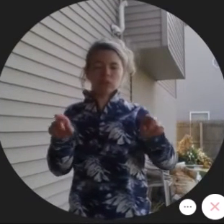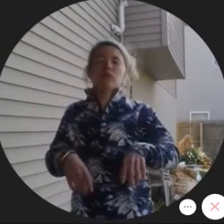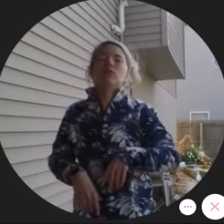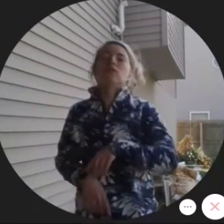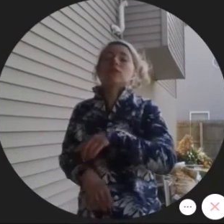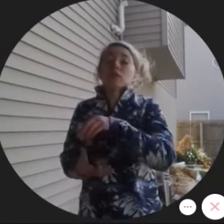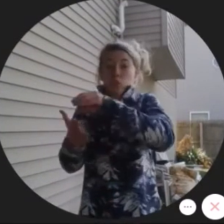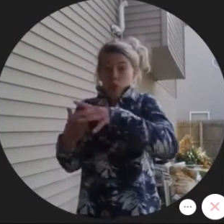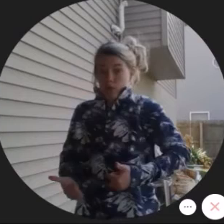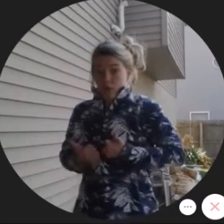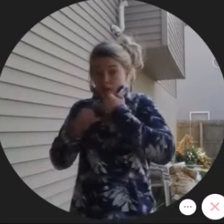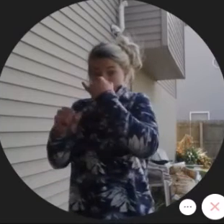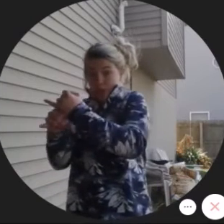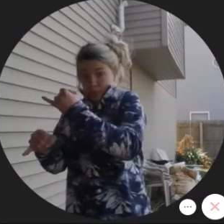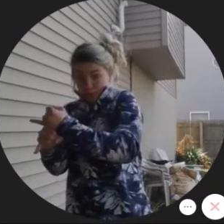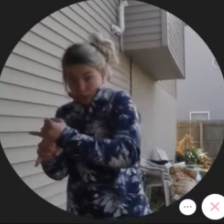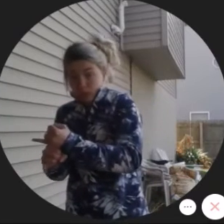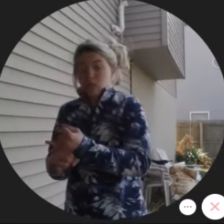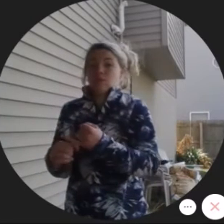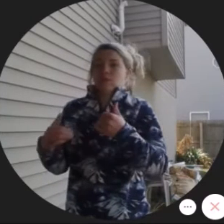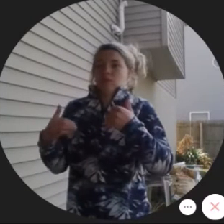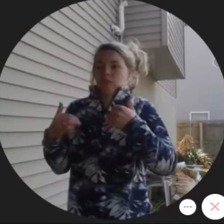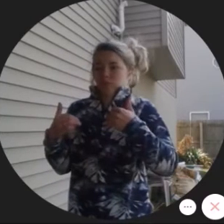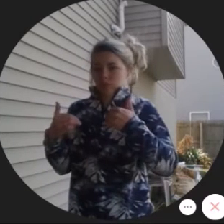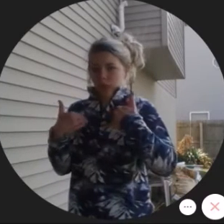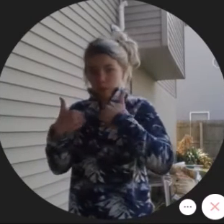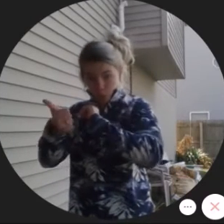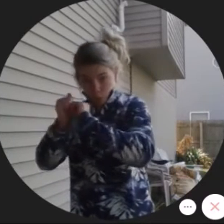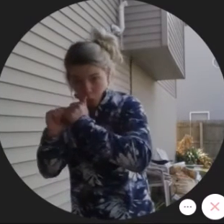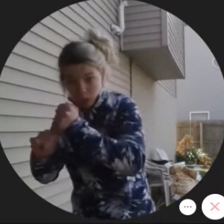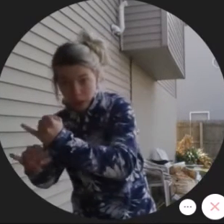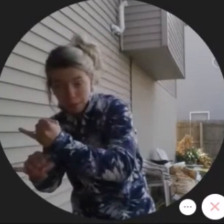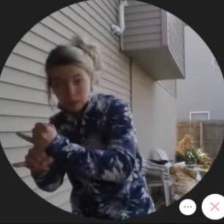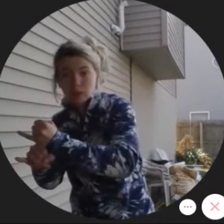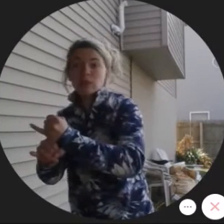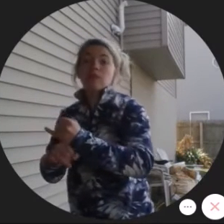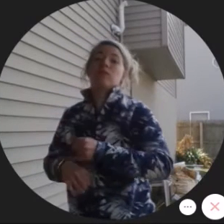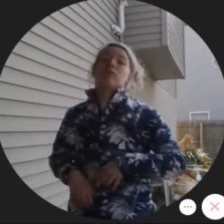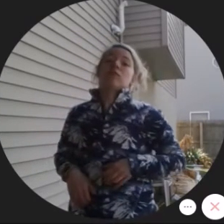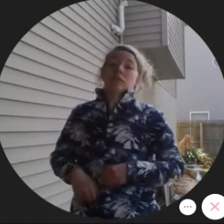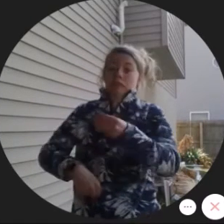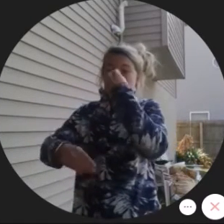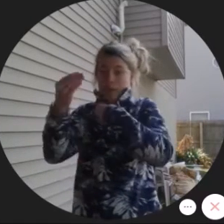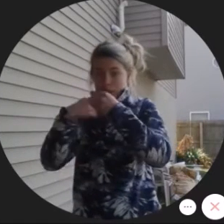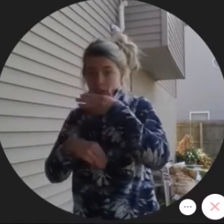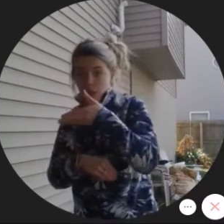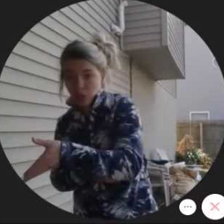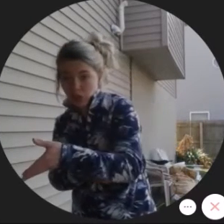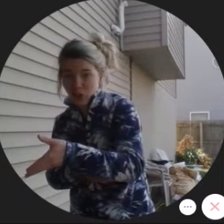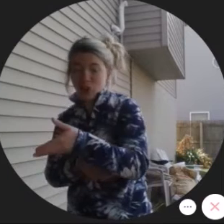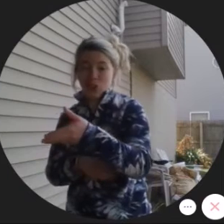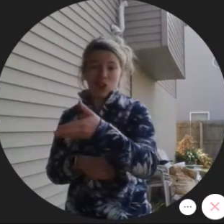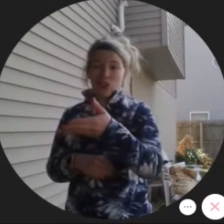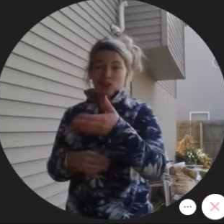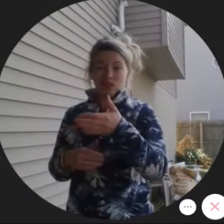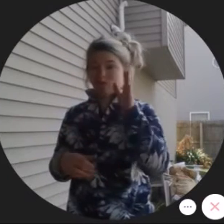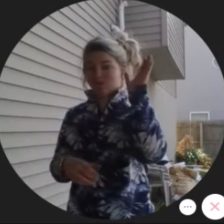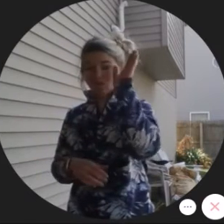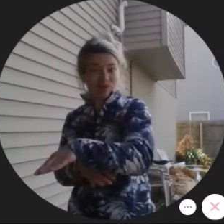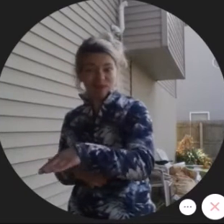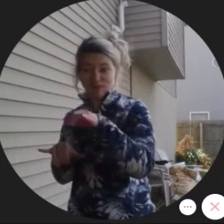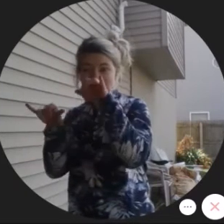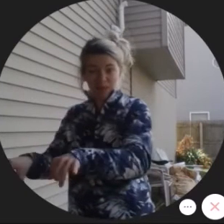So both Hogwarts and deaf schools have a dorm. You live on campus, you have sports on campus, you eat on